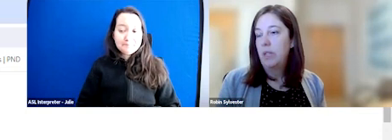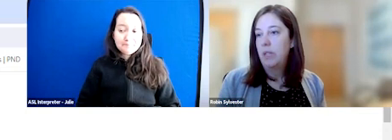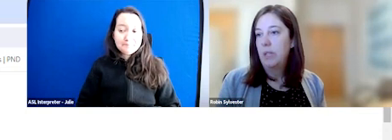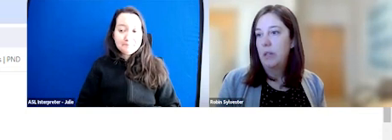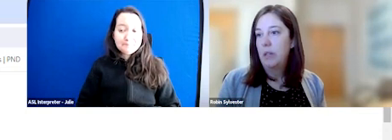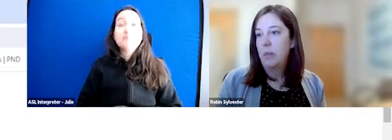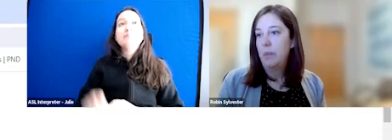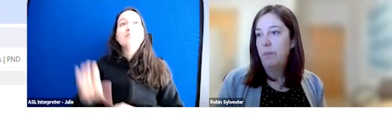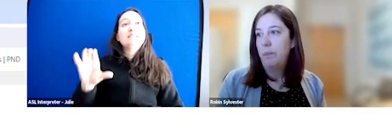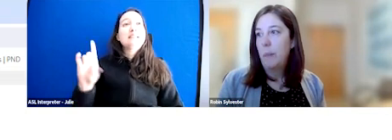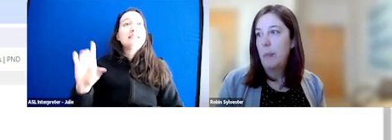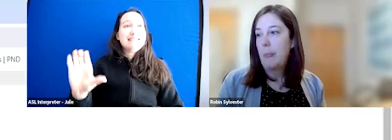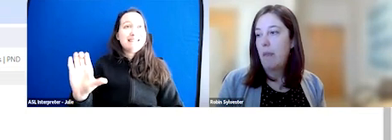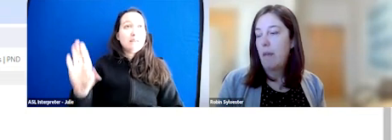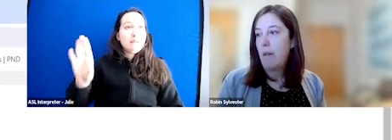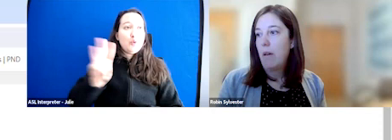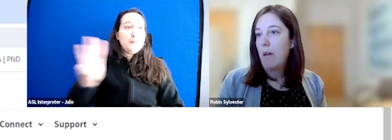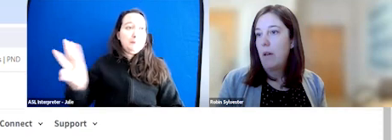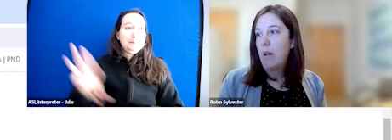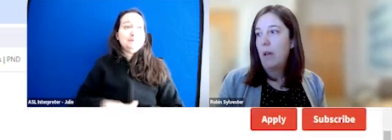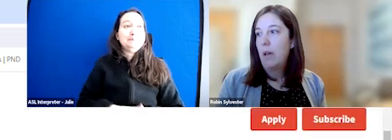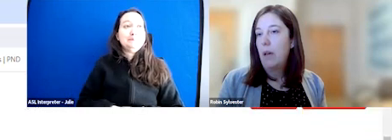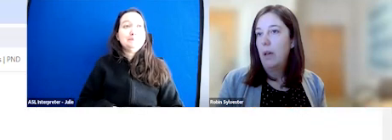from the CDC.